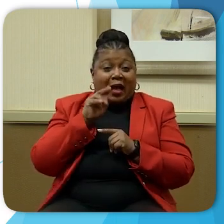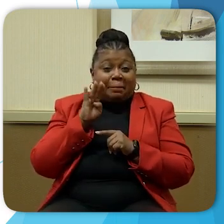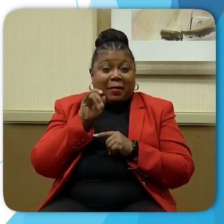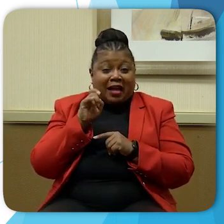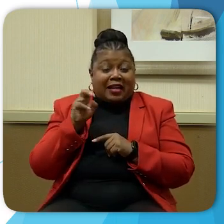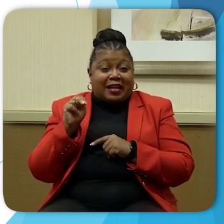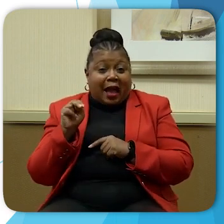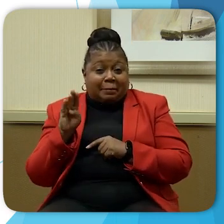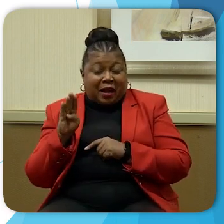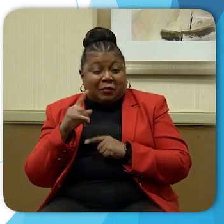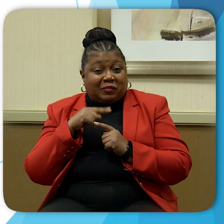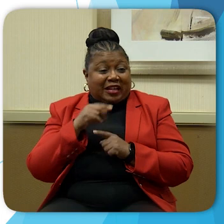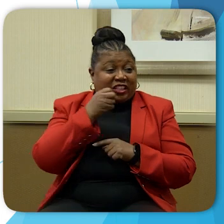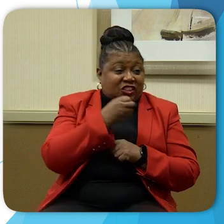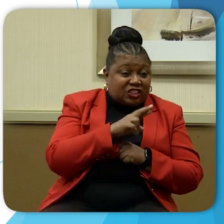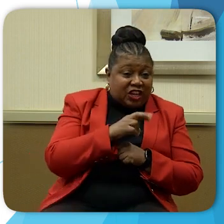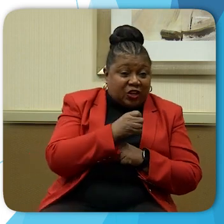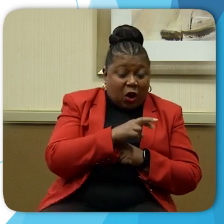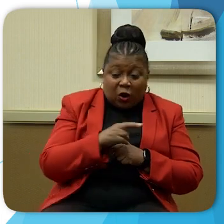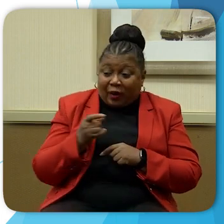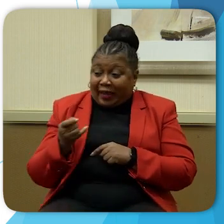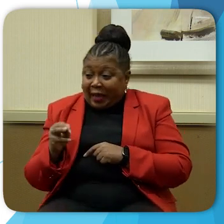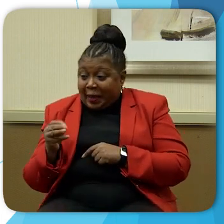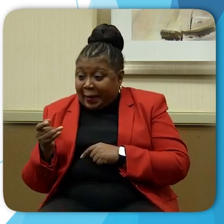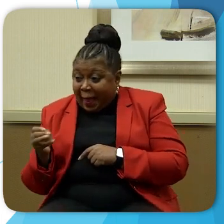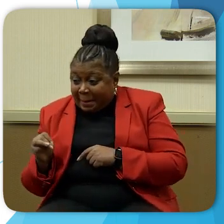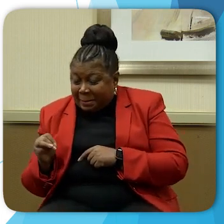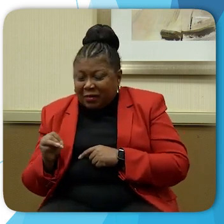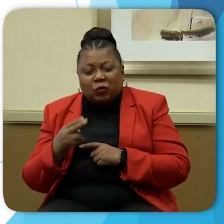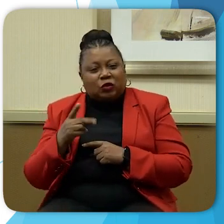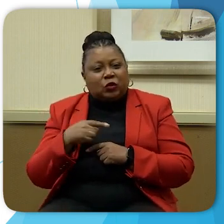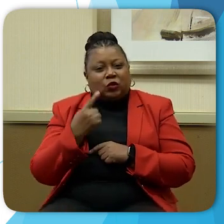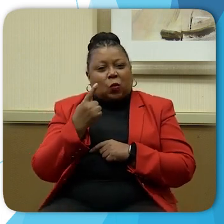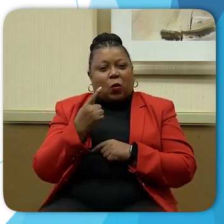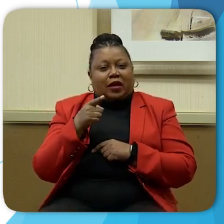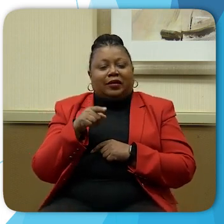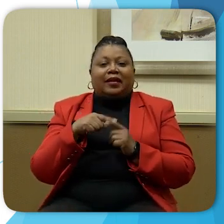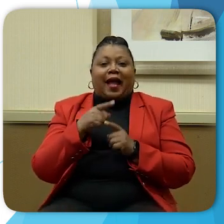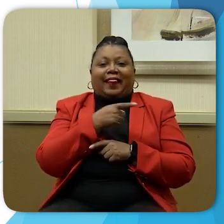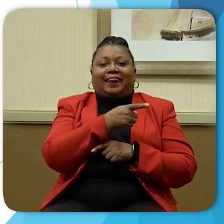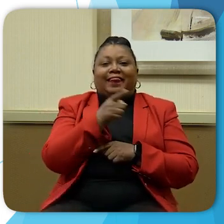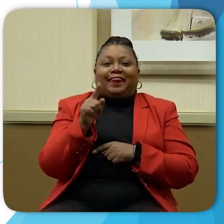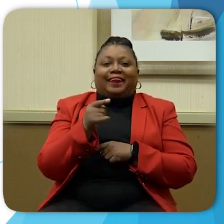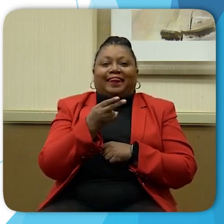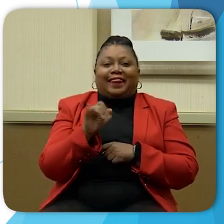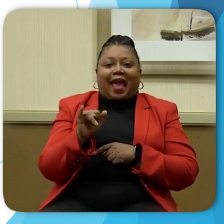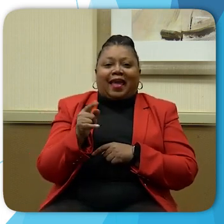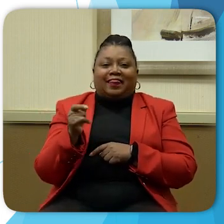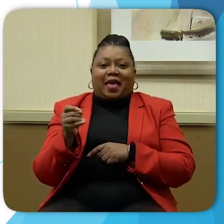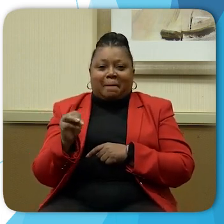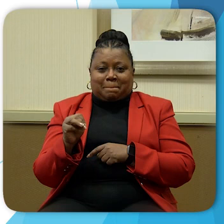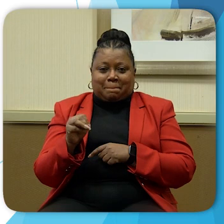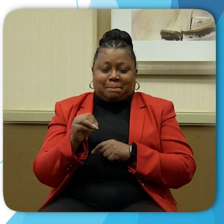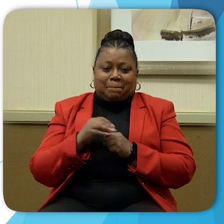non-binary, rather than using she, her, or he, him pronouns, will use a singular pronoun like they and them.